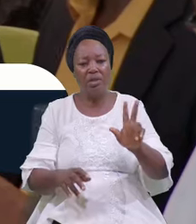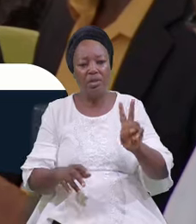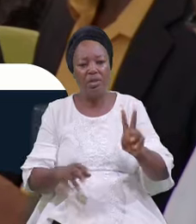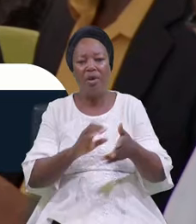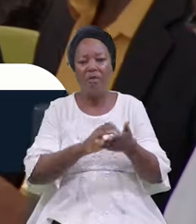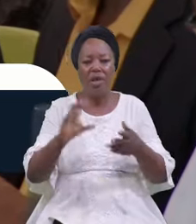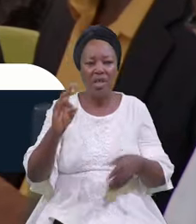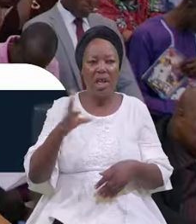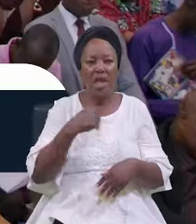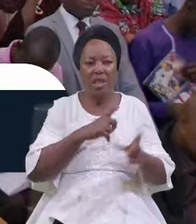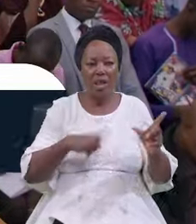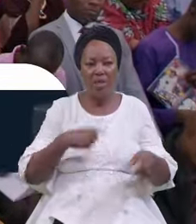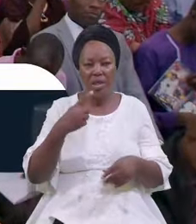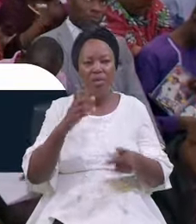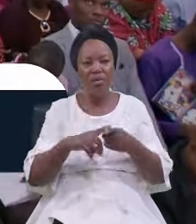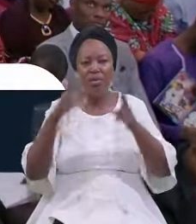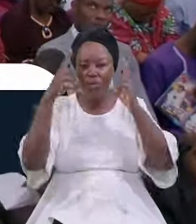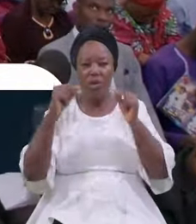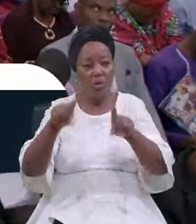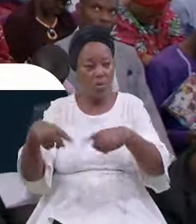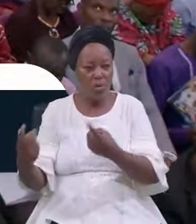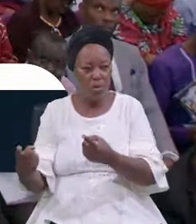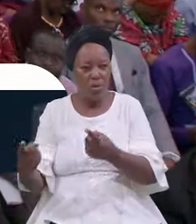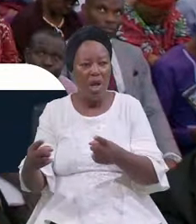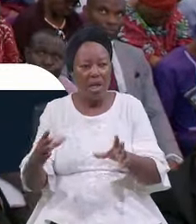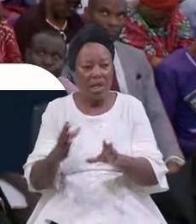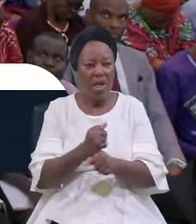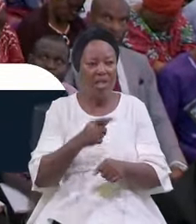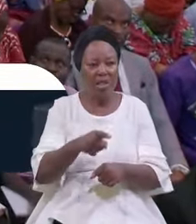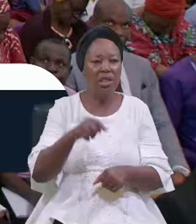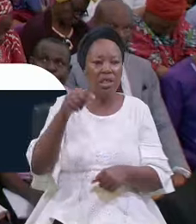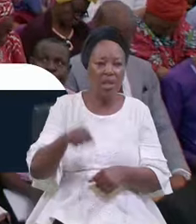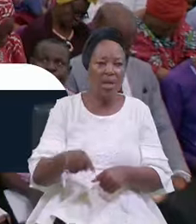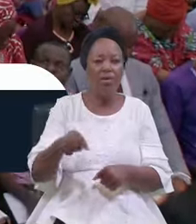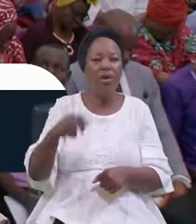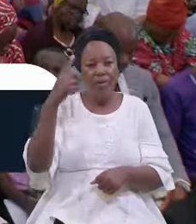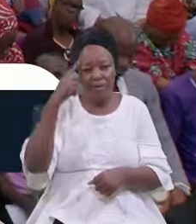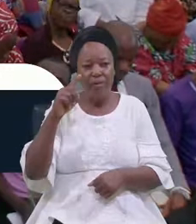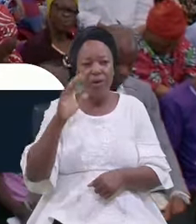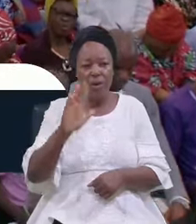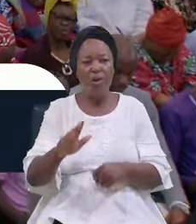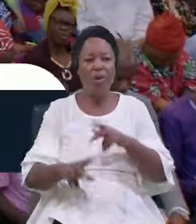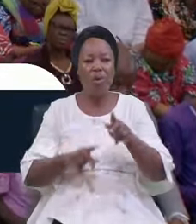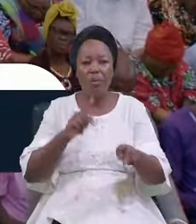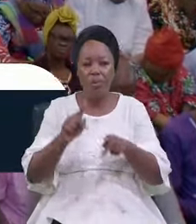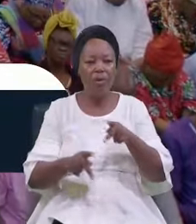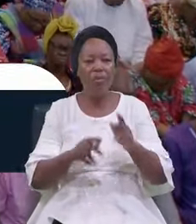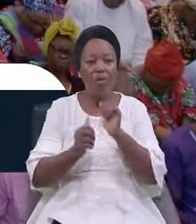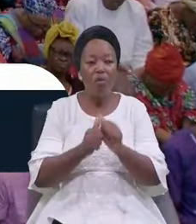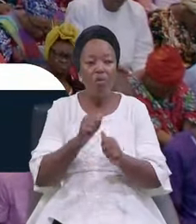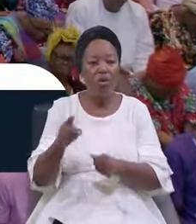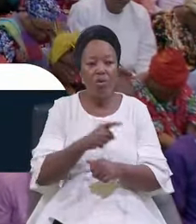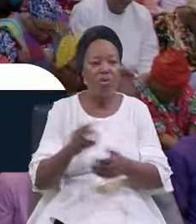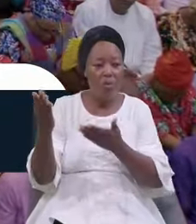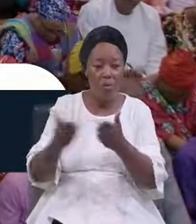the Lord said unto Moses, go, get thee down, for thy people, which thou